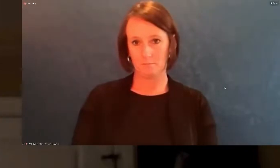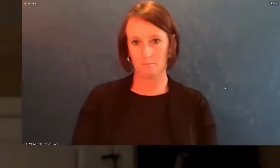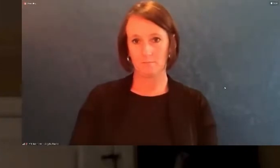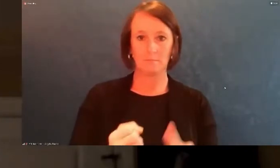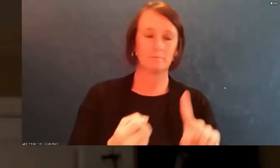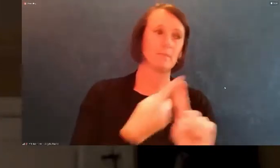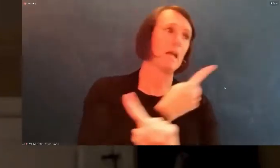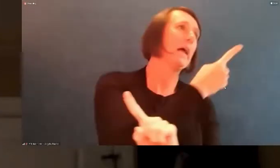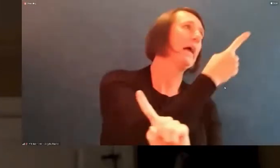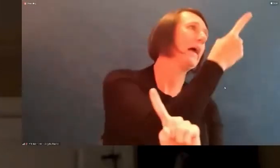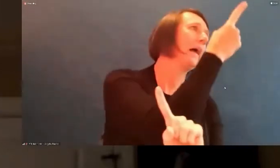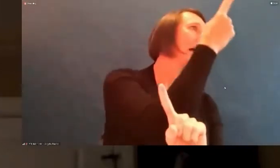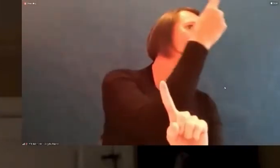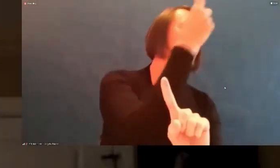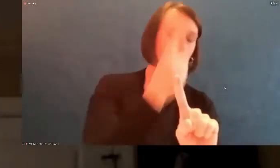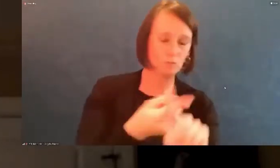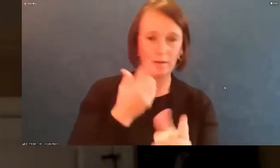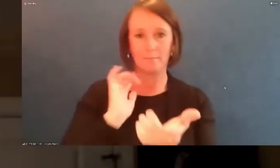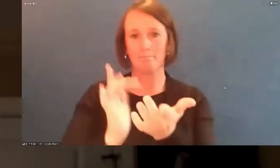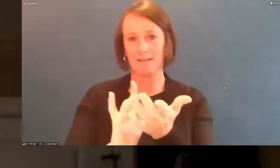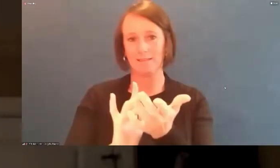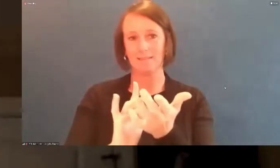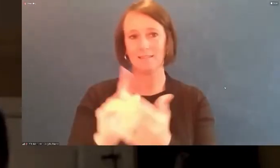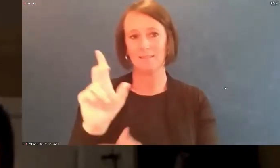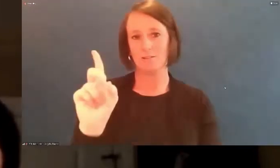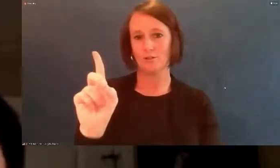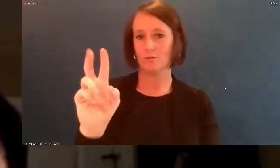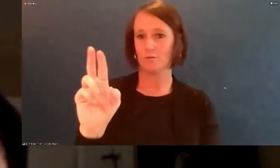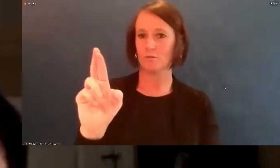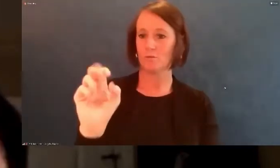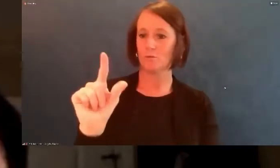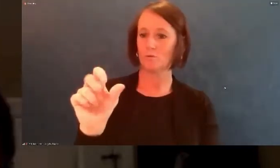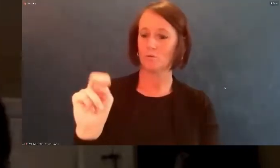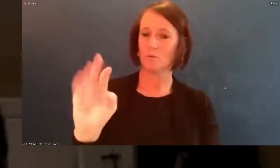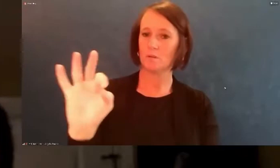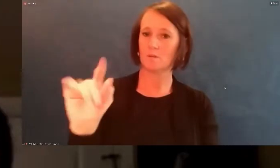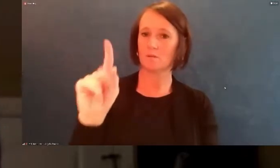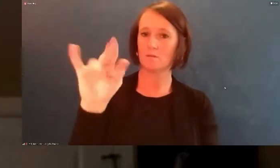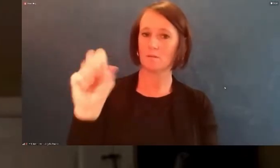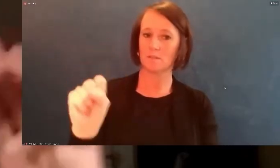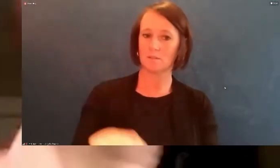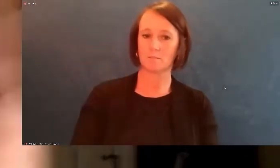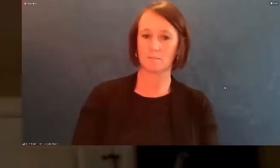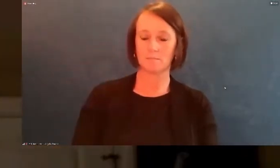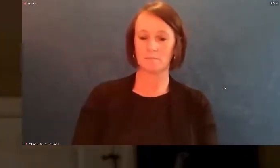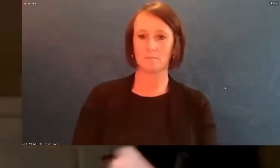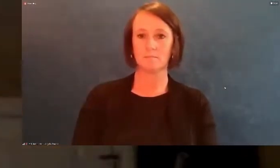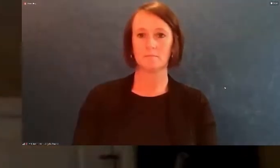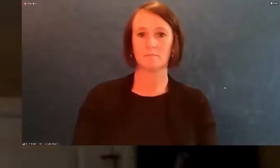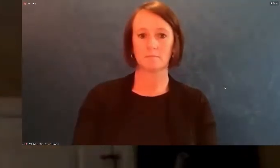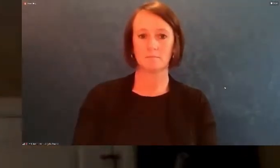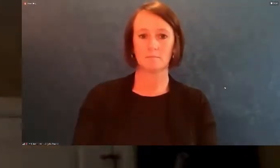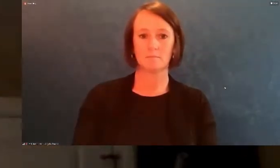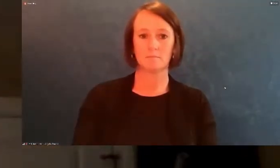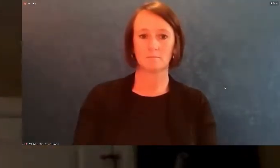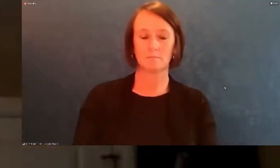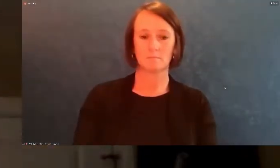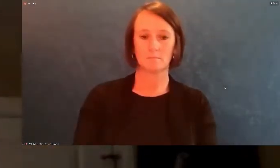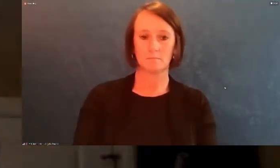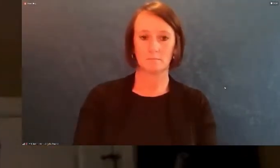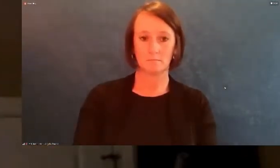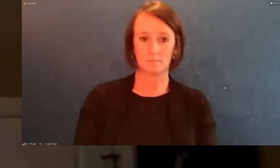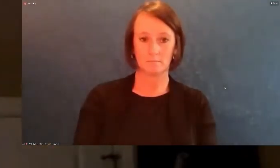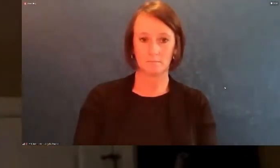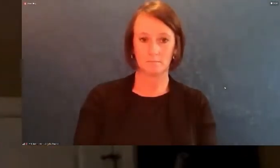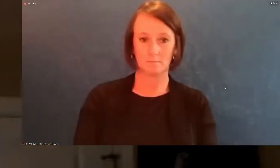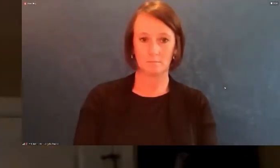Oh, yes, the medicine of dragonflies. So I said, that's how you call, or said, so Venus is